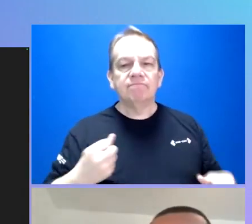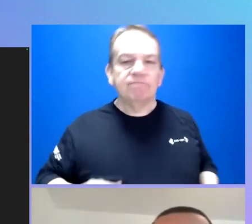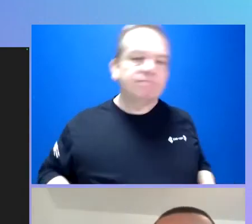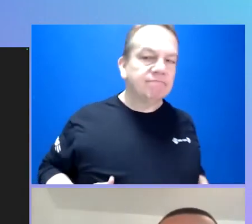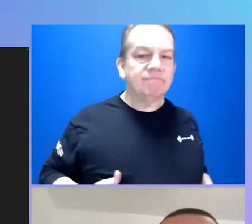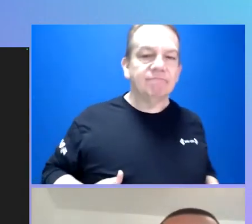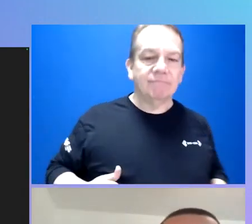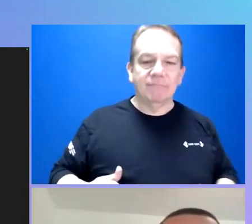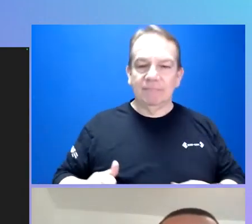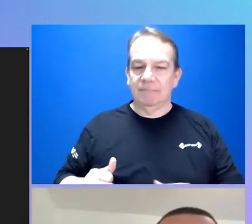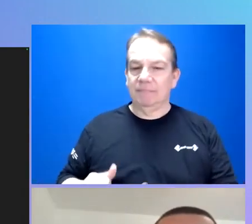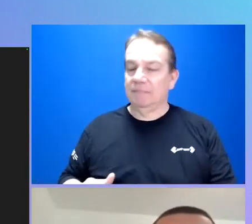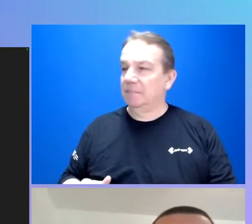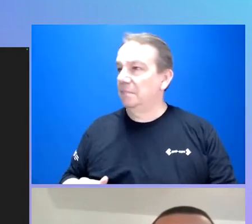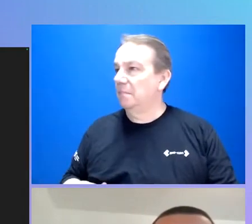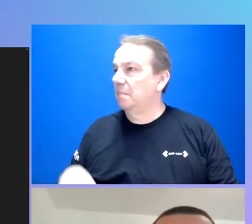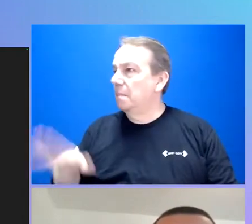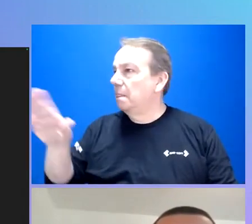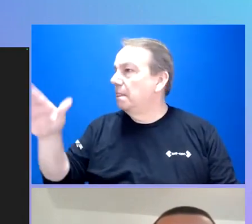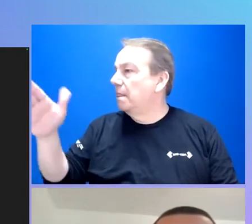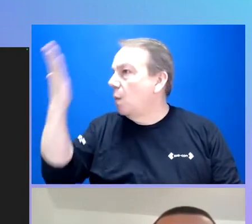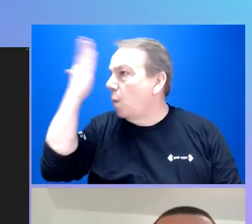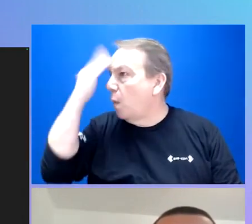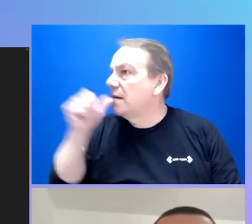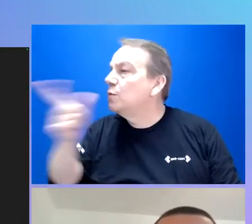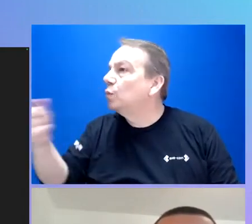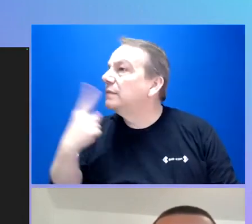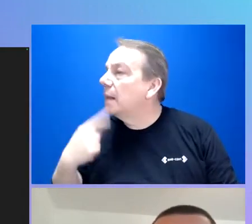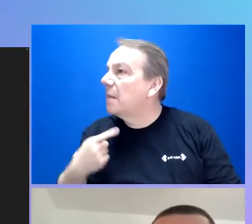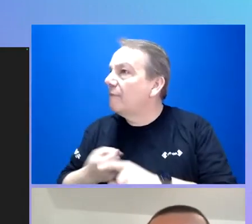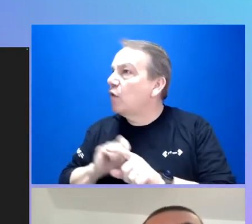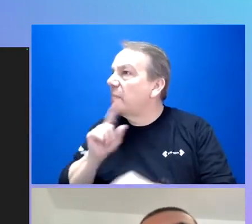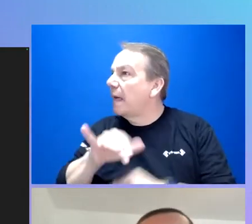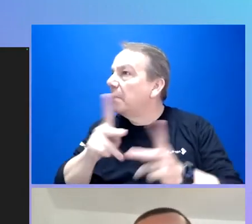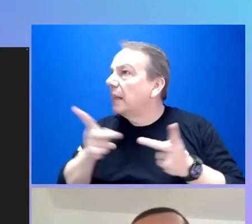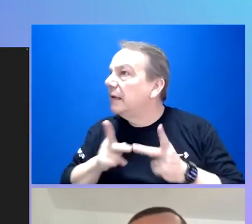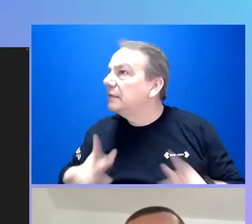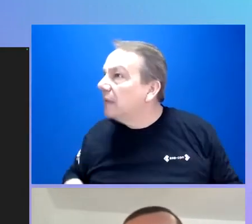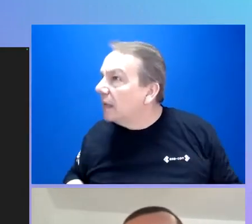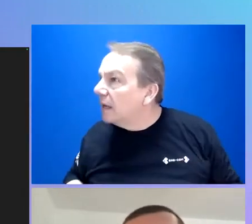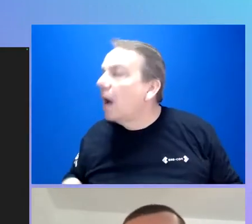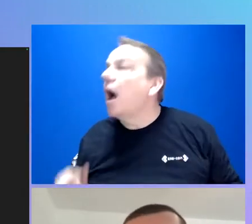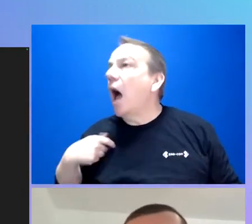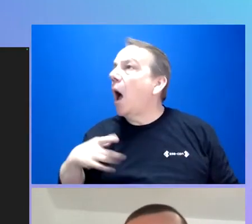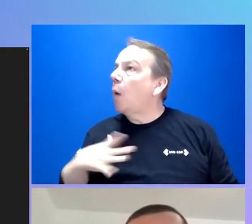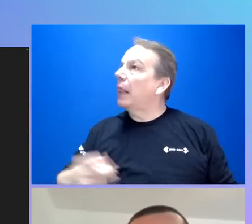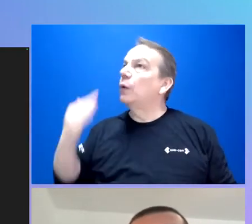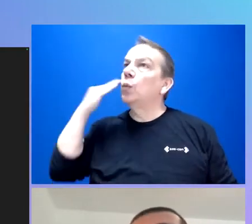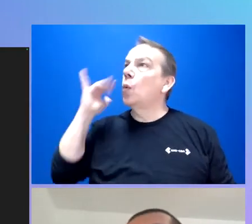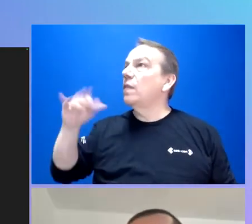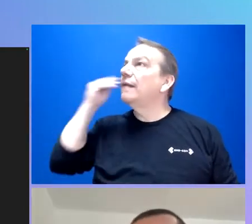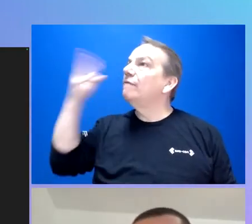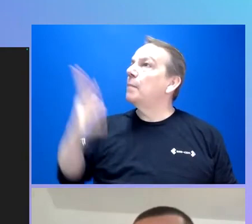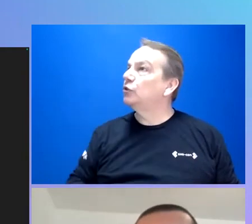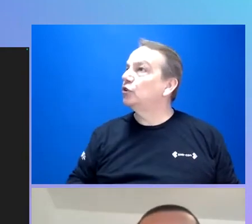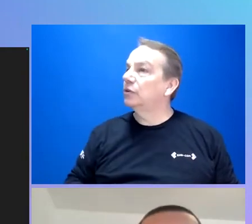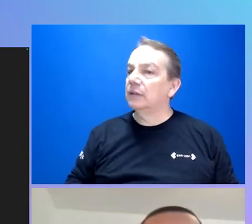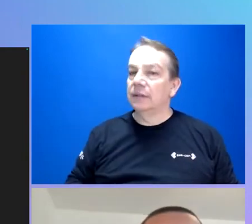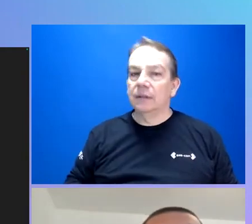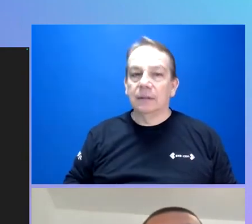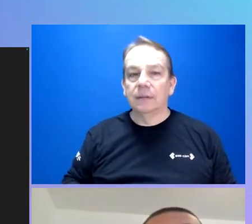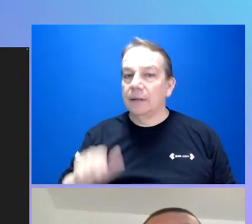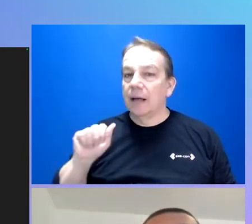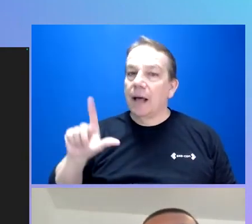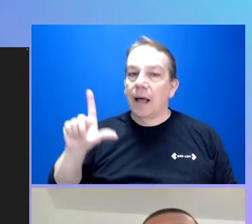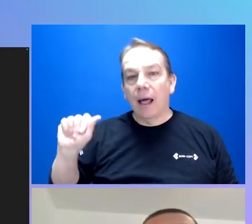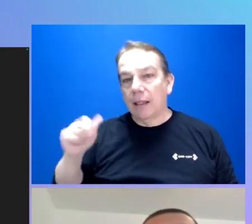Why did nobody tell me that I'm from Afghanistan? That would have been useful information, I feel. Allahu Akbar, by the way,